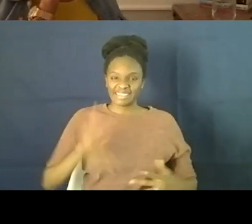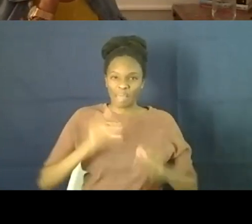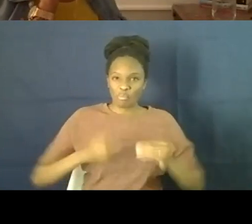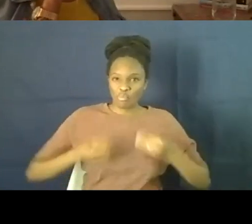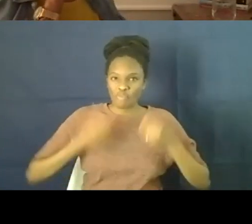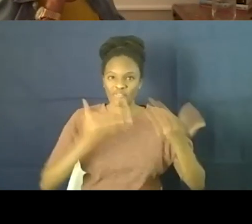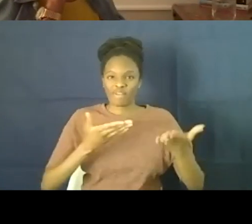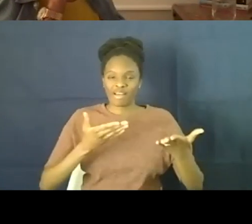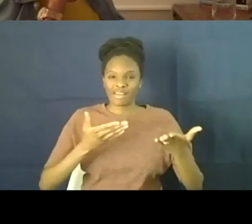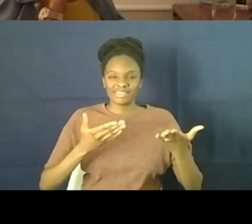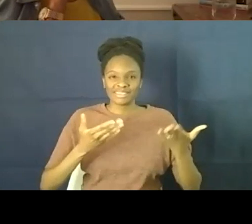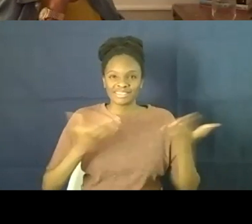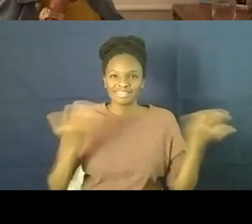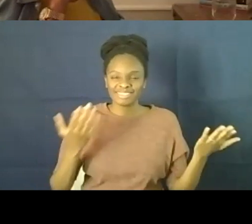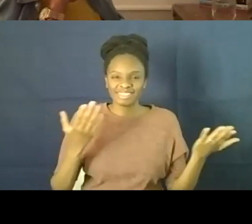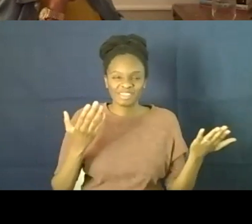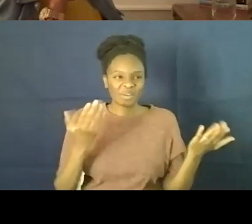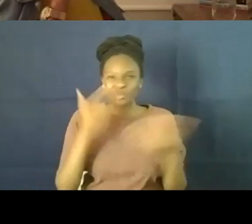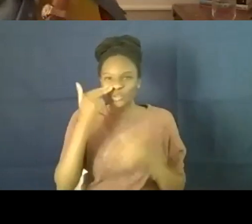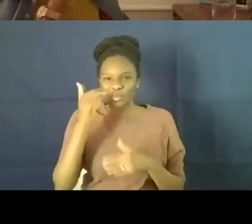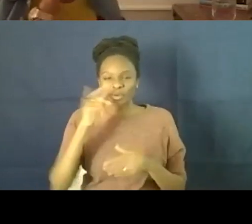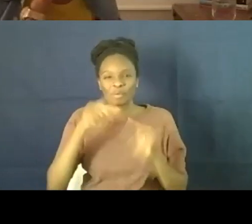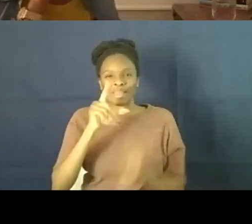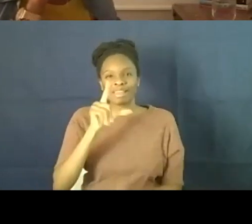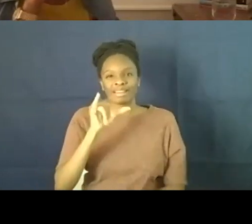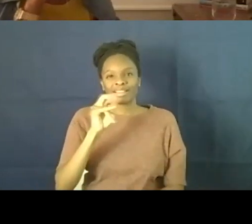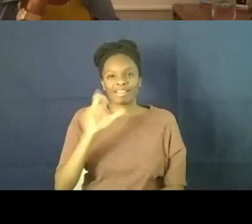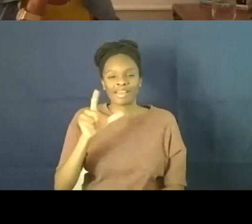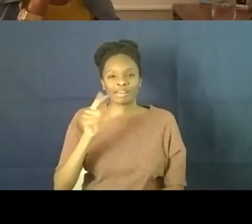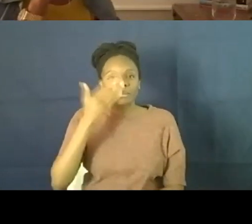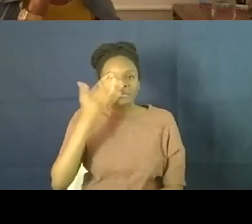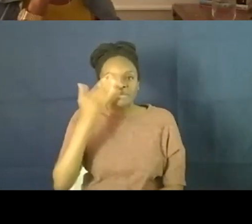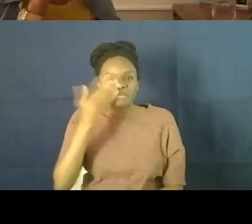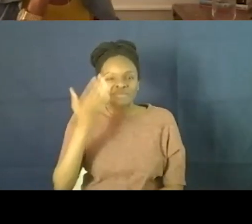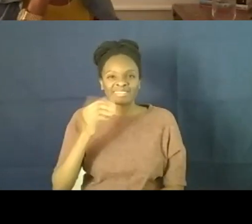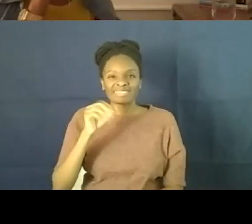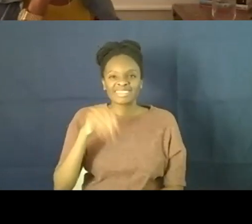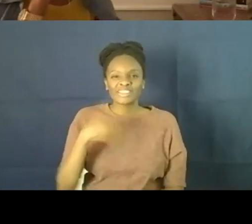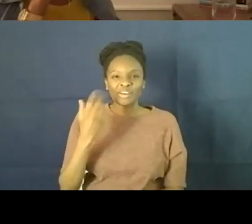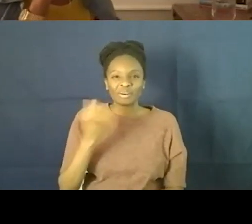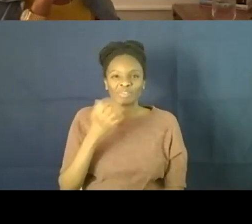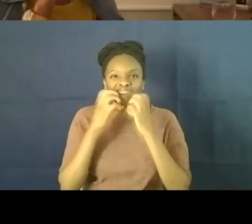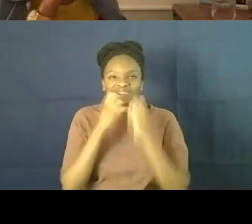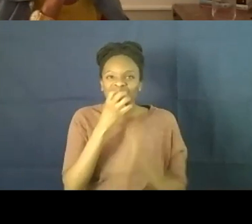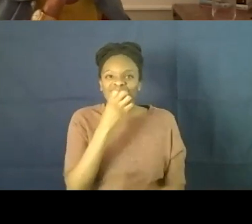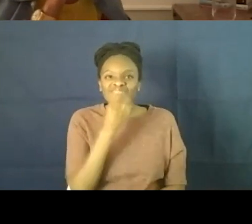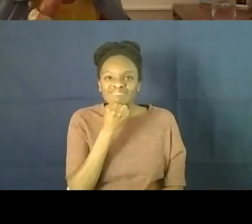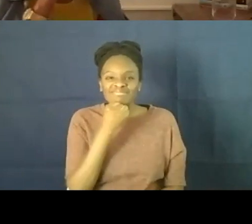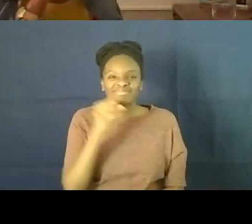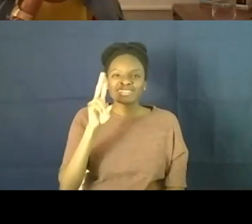when we have Lionel, like, sniffing undies and stuff like that, you know, that is Chuck specifically putting his